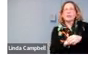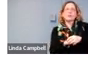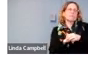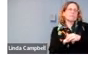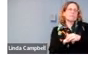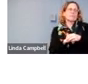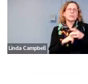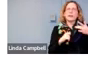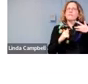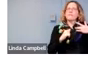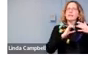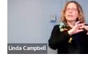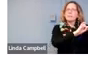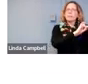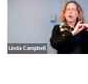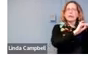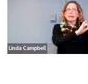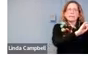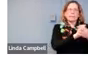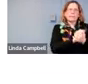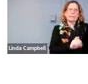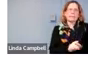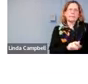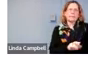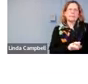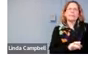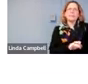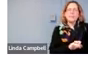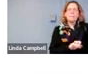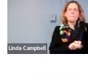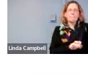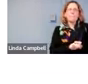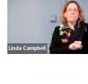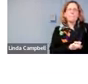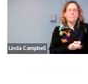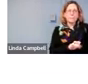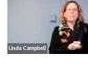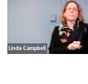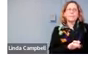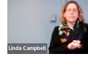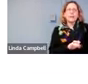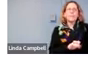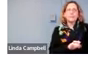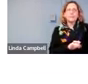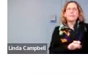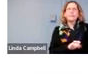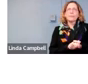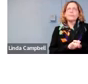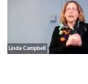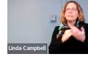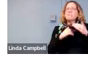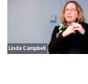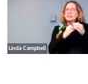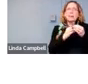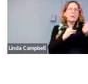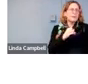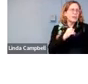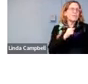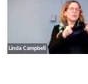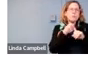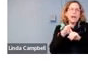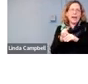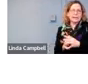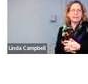various reasons. We have properties on the shoreline that have their own property value. We feel a sense of belonging along the shorelines and to our